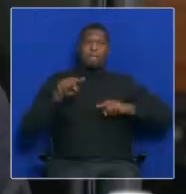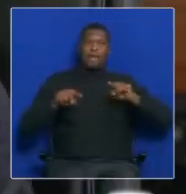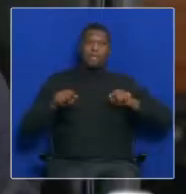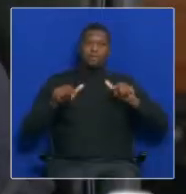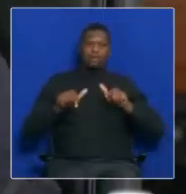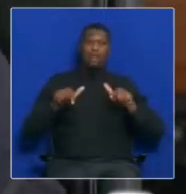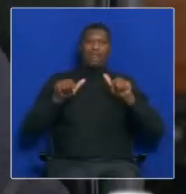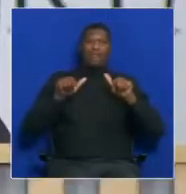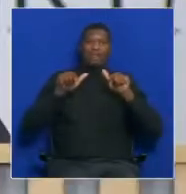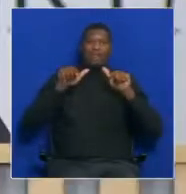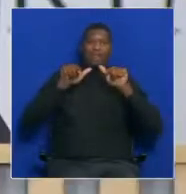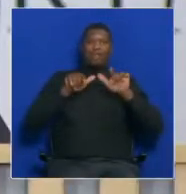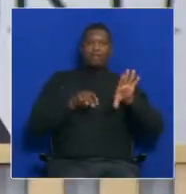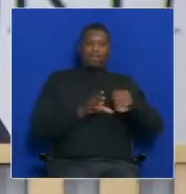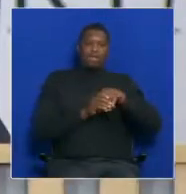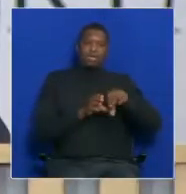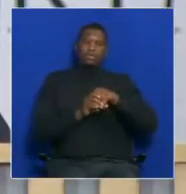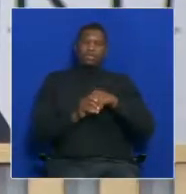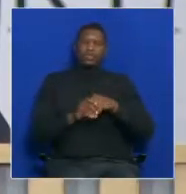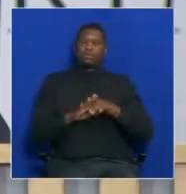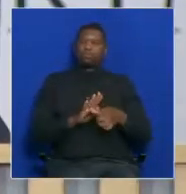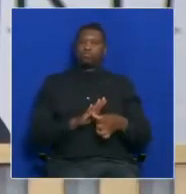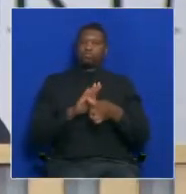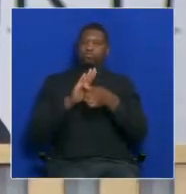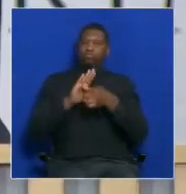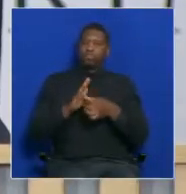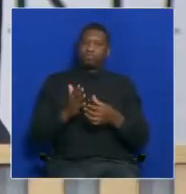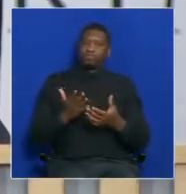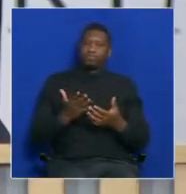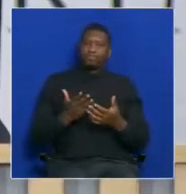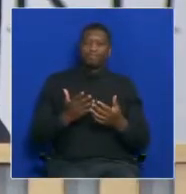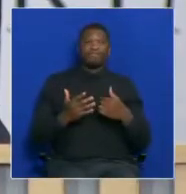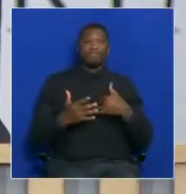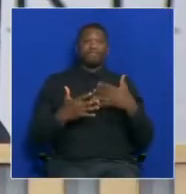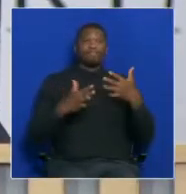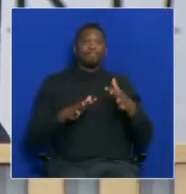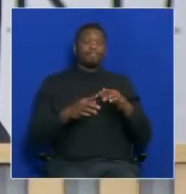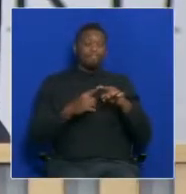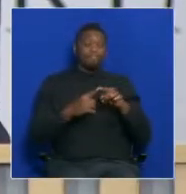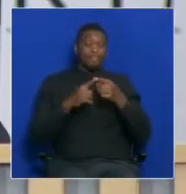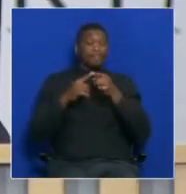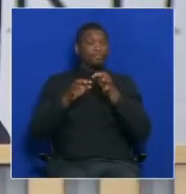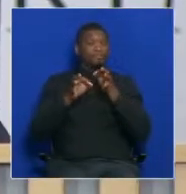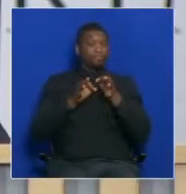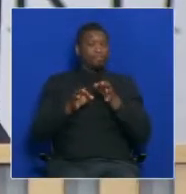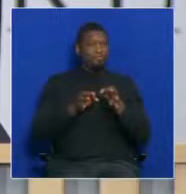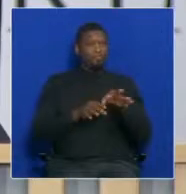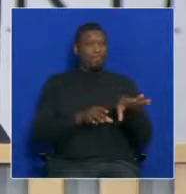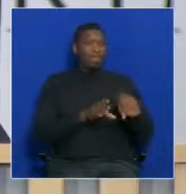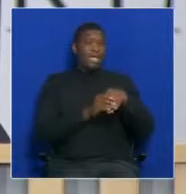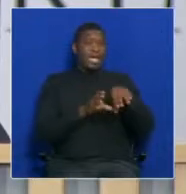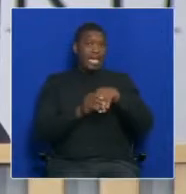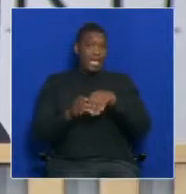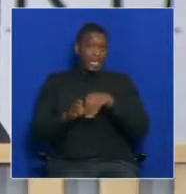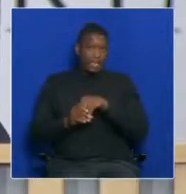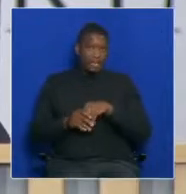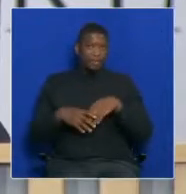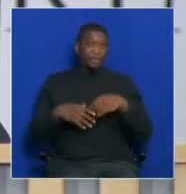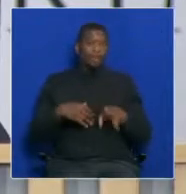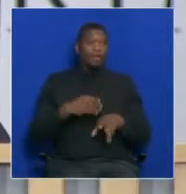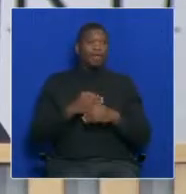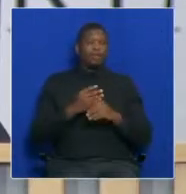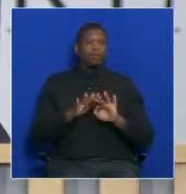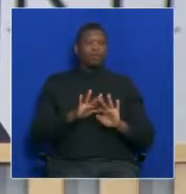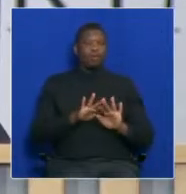Yes. So I emphasize the intake and case selection process,